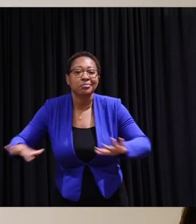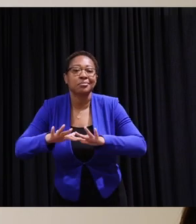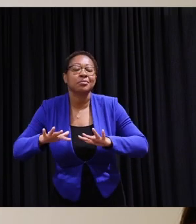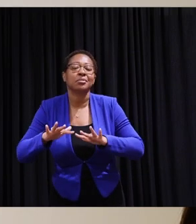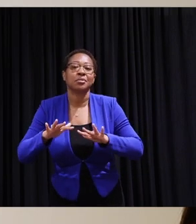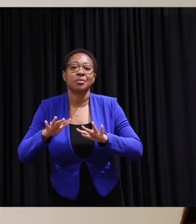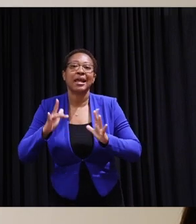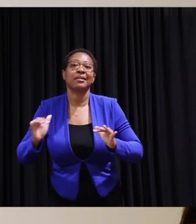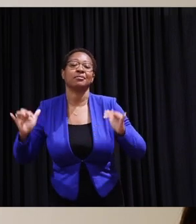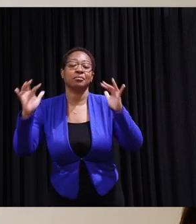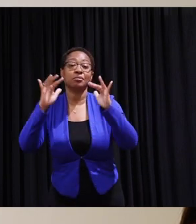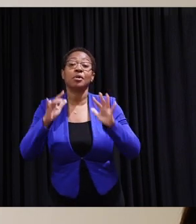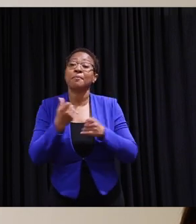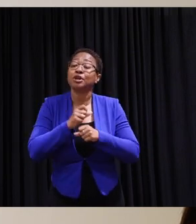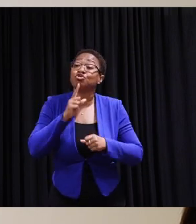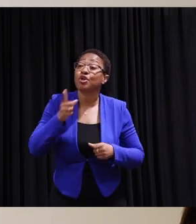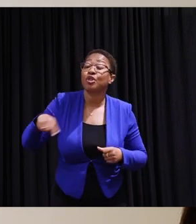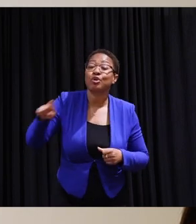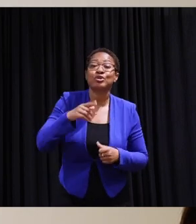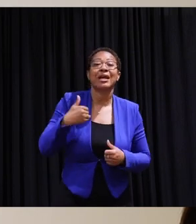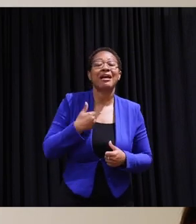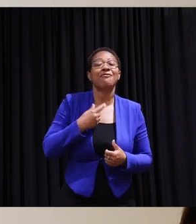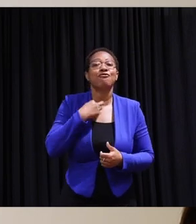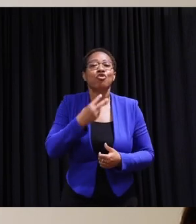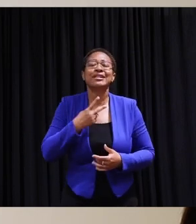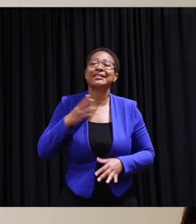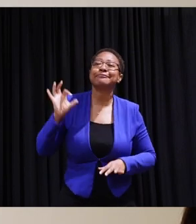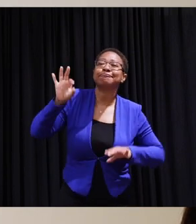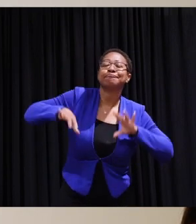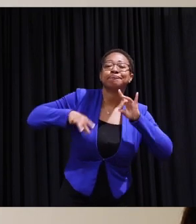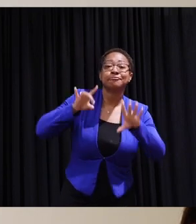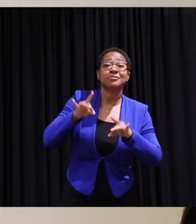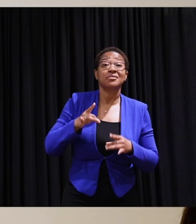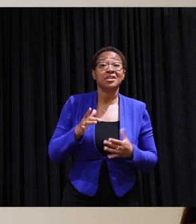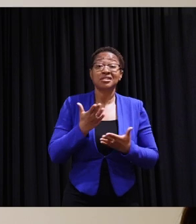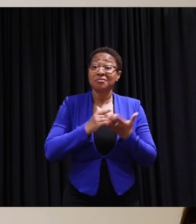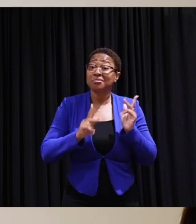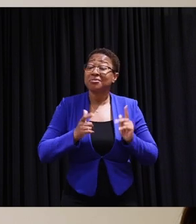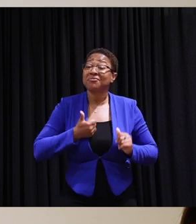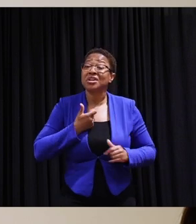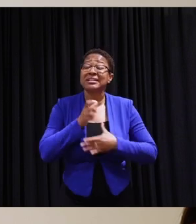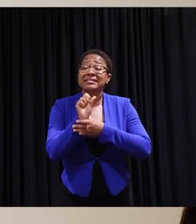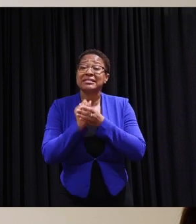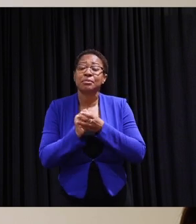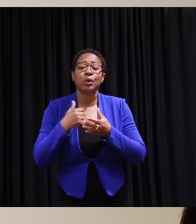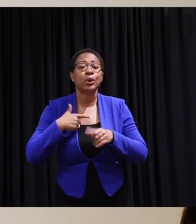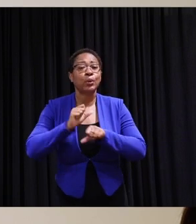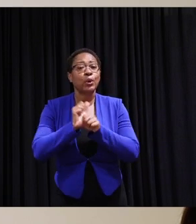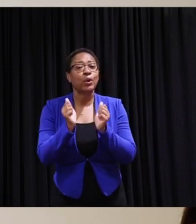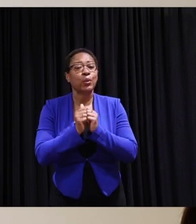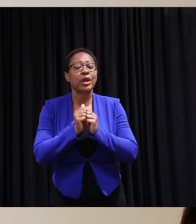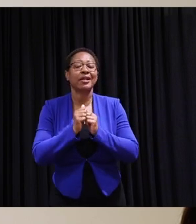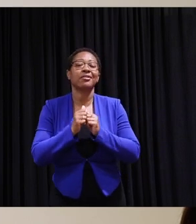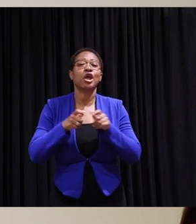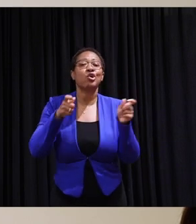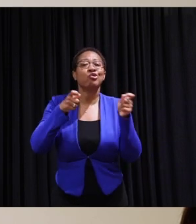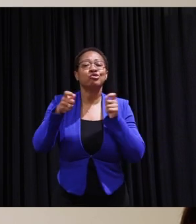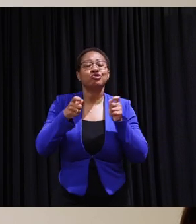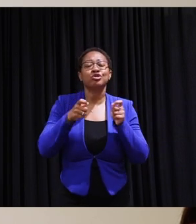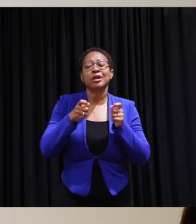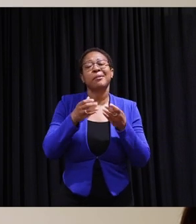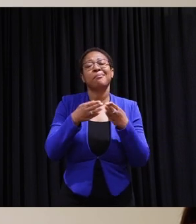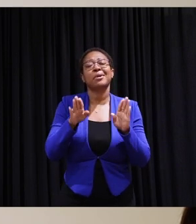that we provide the resources for you to be at the table. Oftentimes it's intimidating. I know we work a lot with the Regulatory and Michigan Public